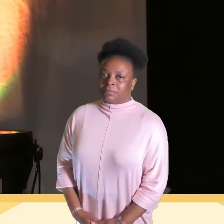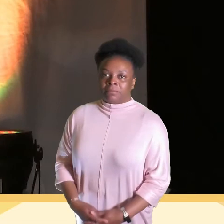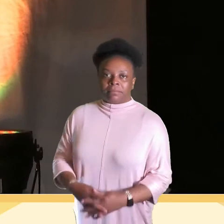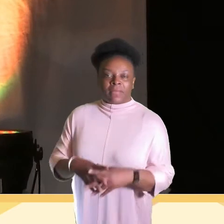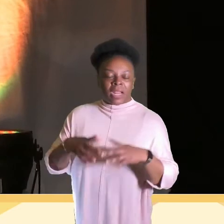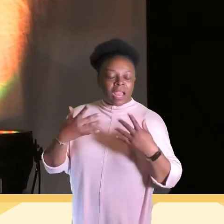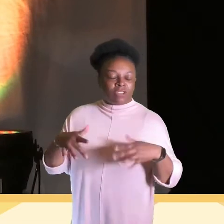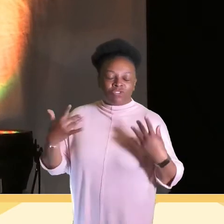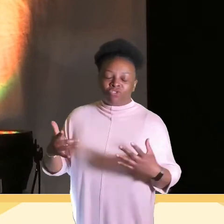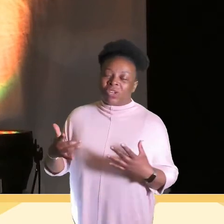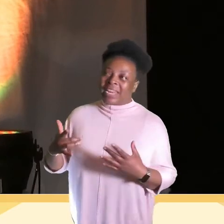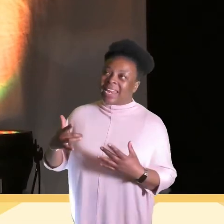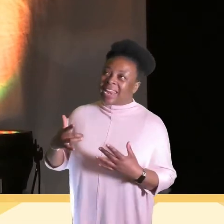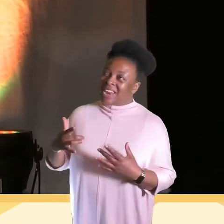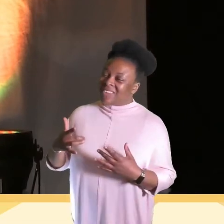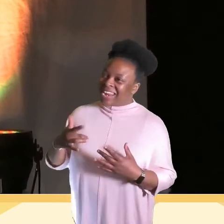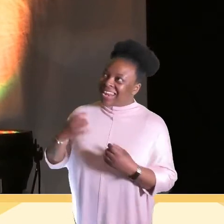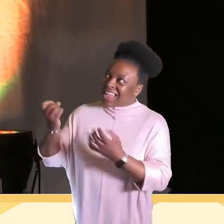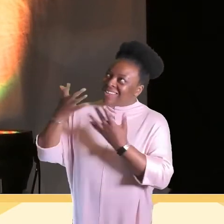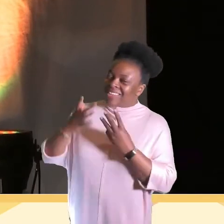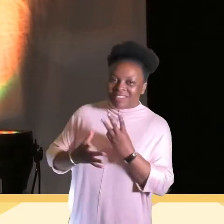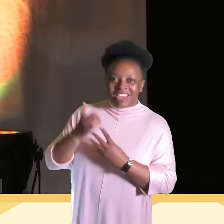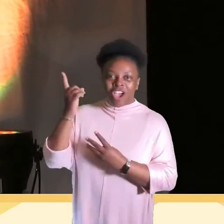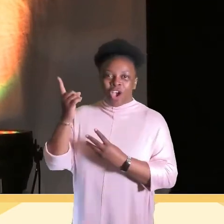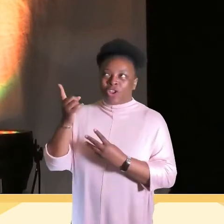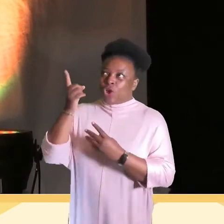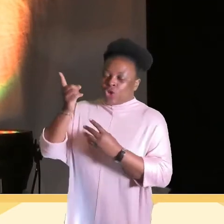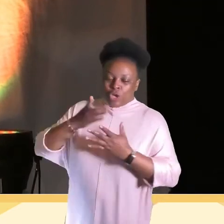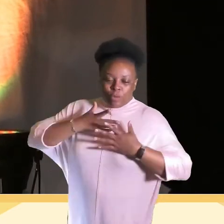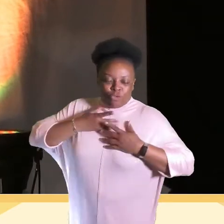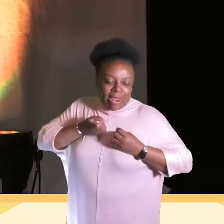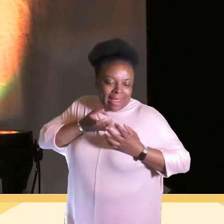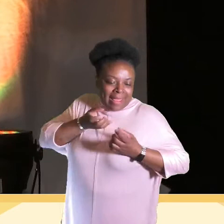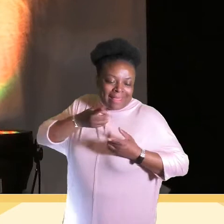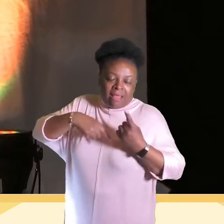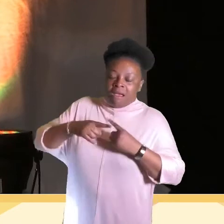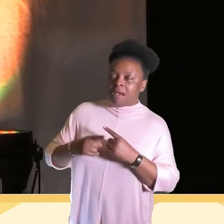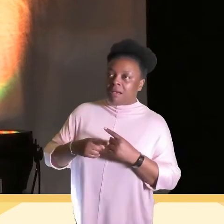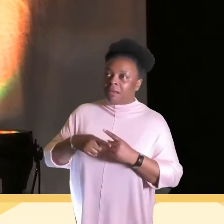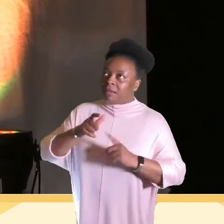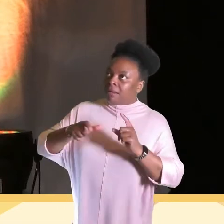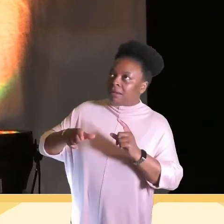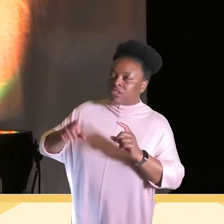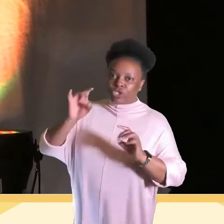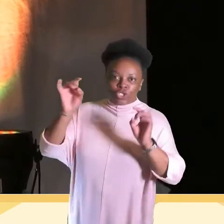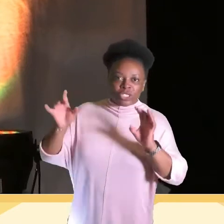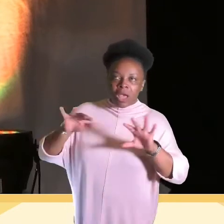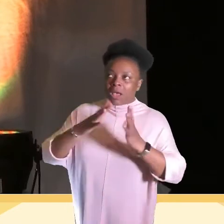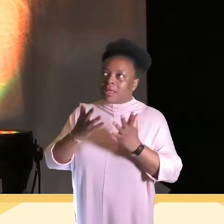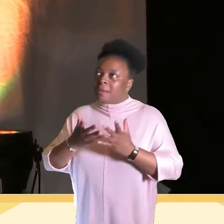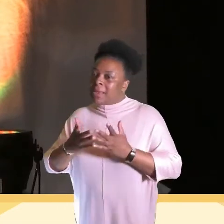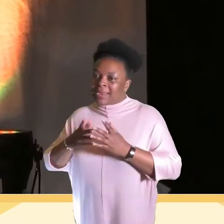Extraordinary, life-giving God, who breathed into being stars and planets, ants and